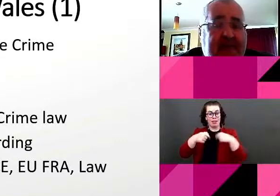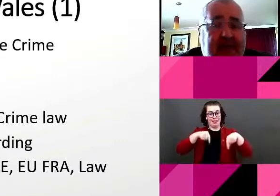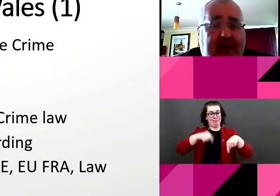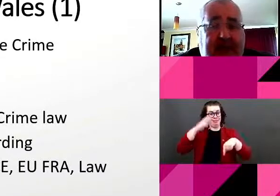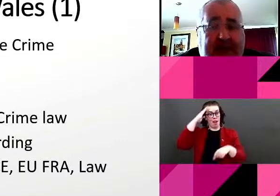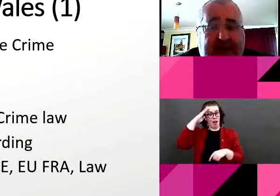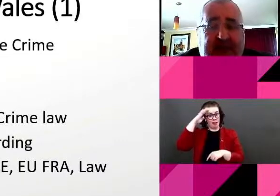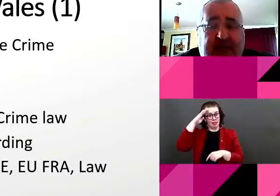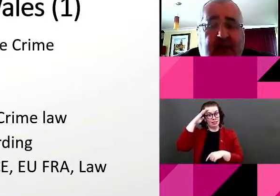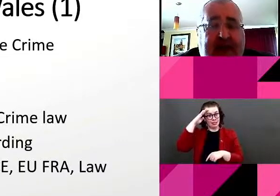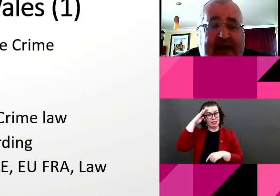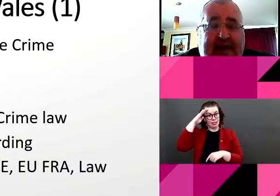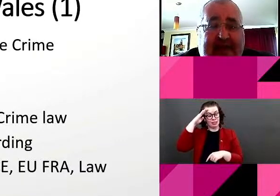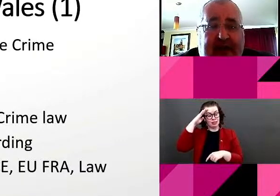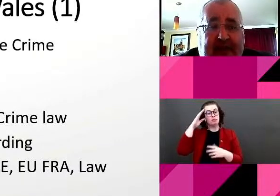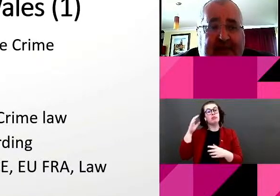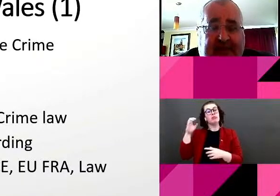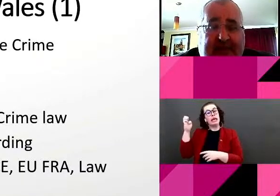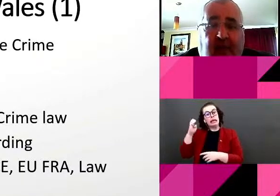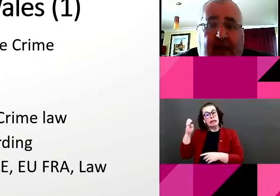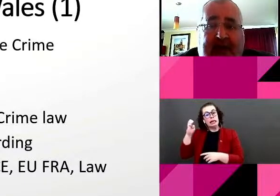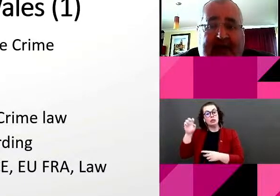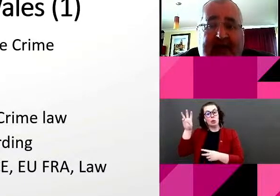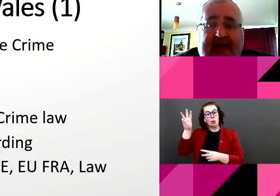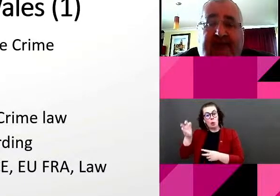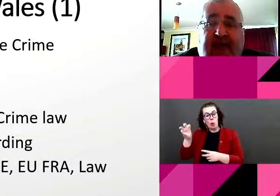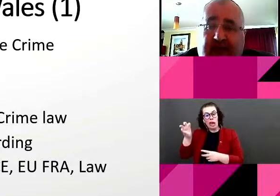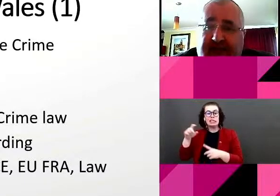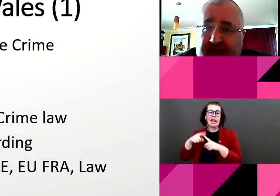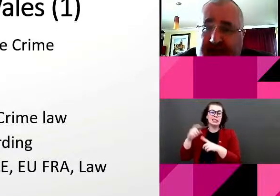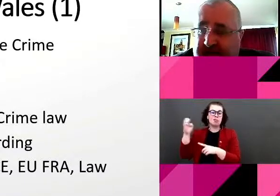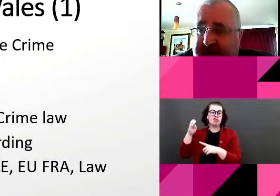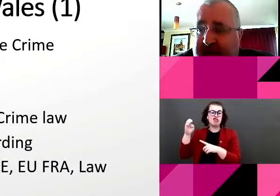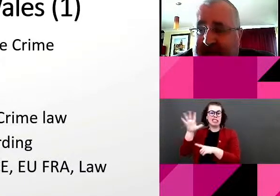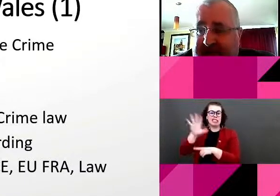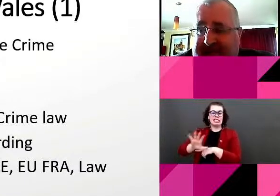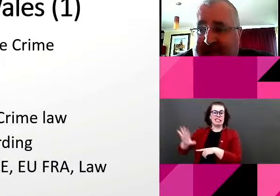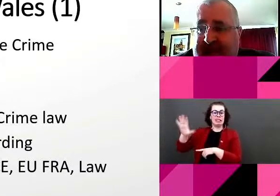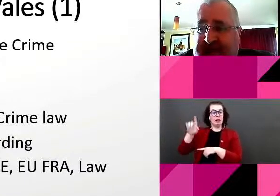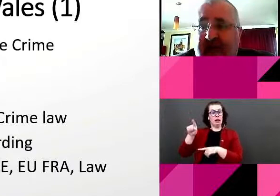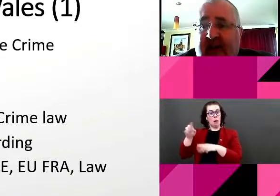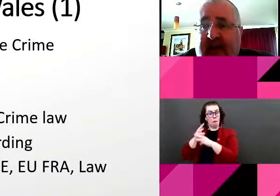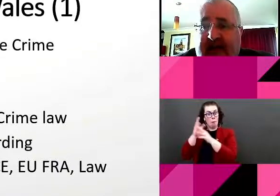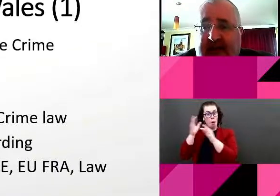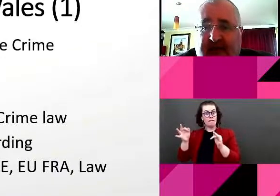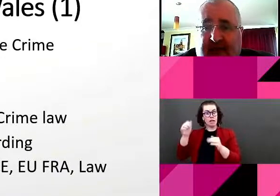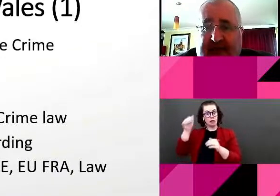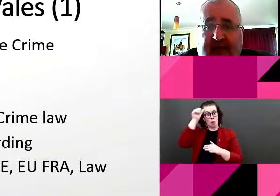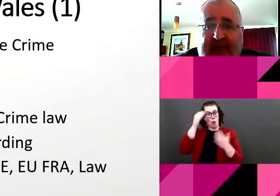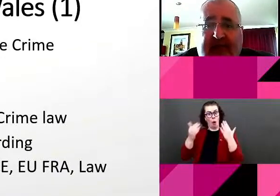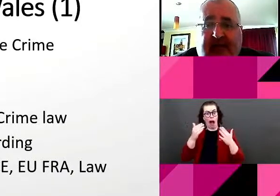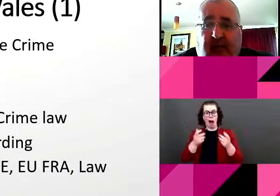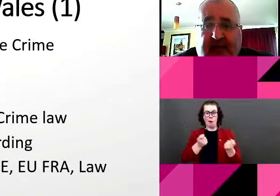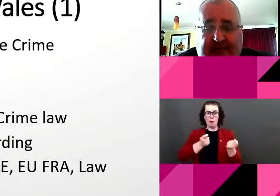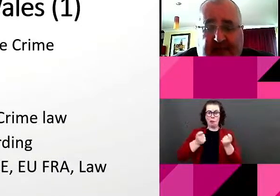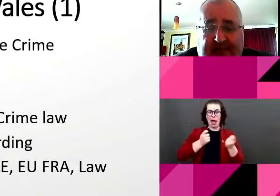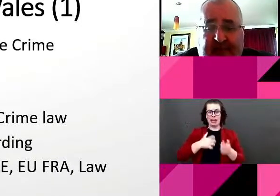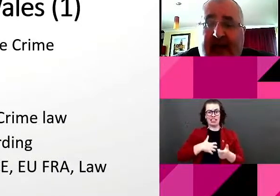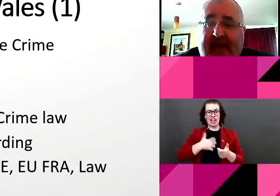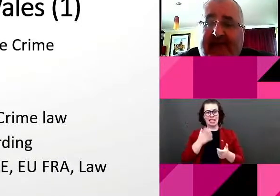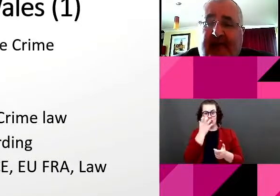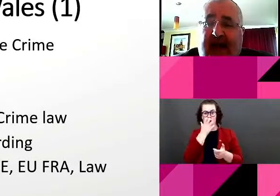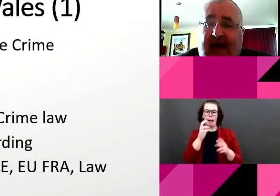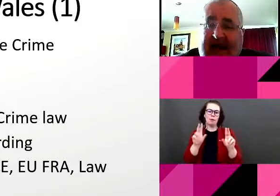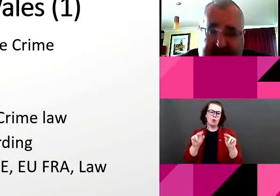said, England and Wales and Britain more widely is far from a nirvana state on hate crime. So I'm not holding it